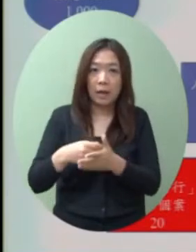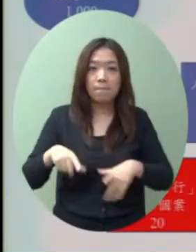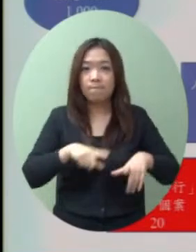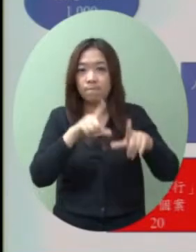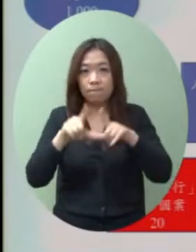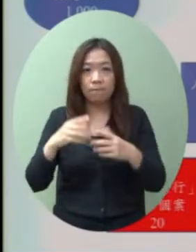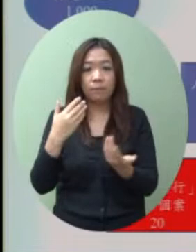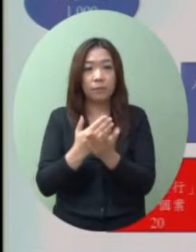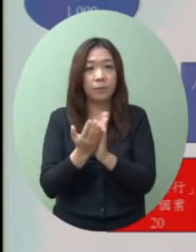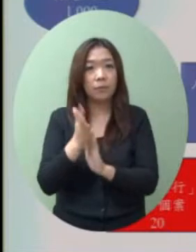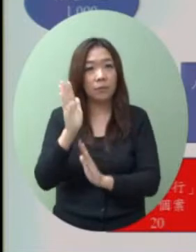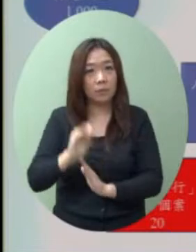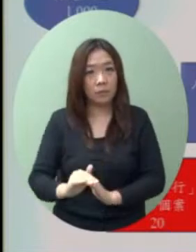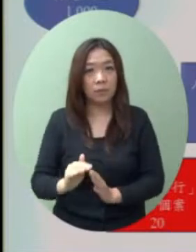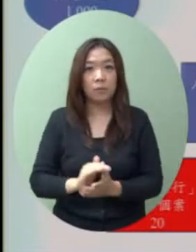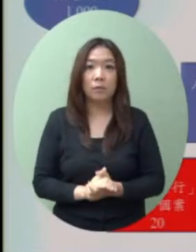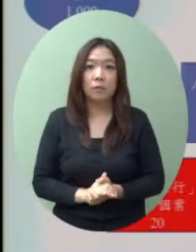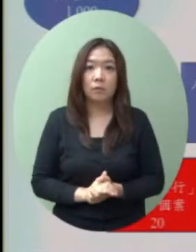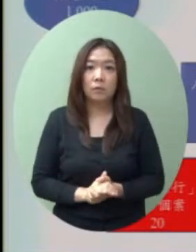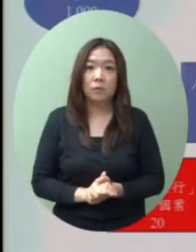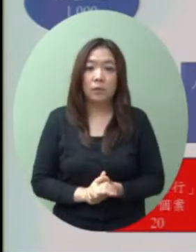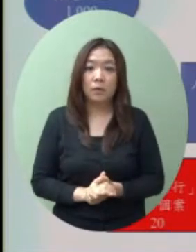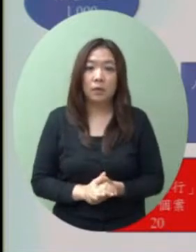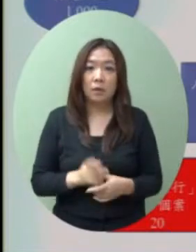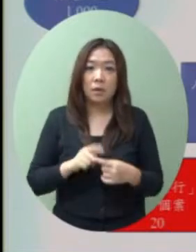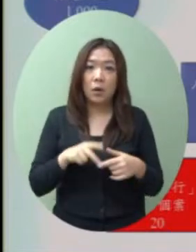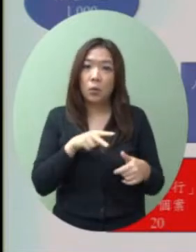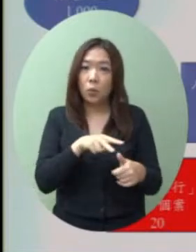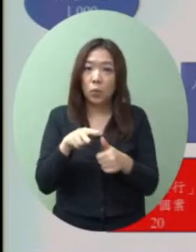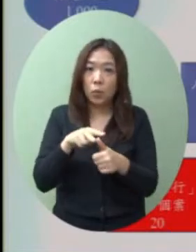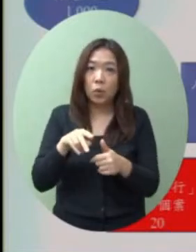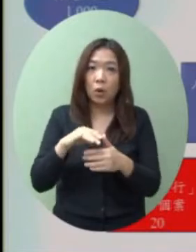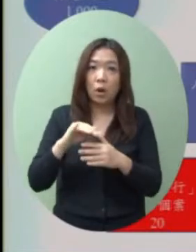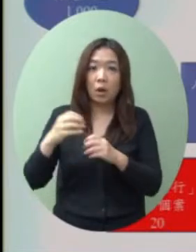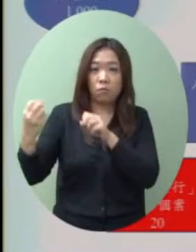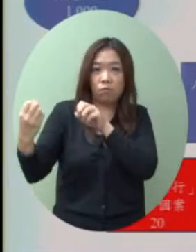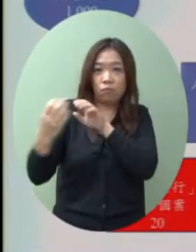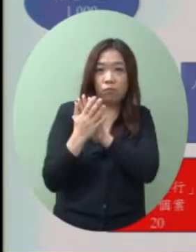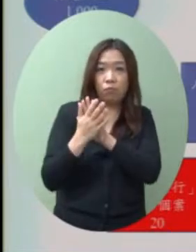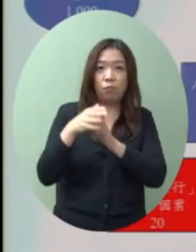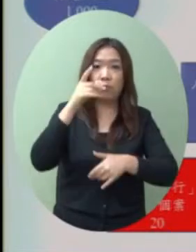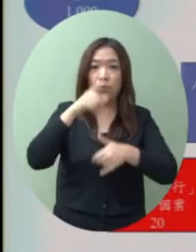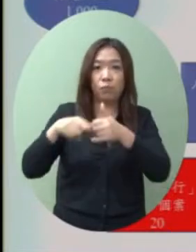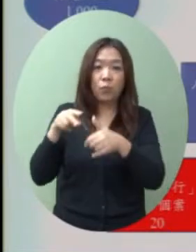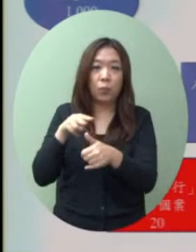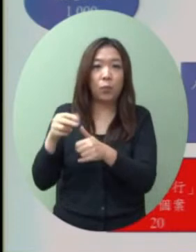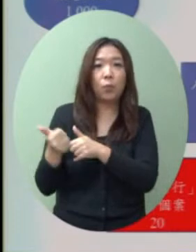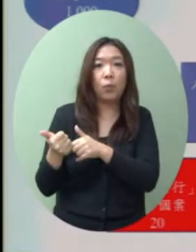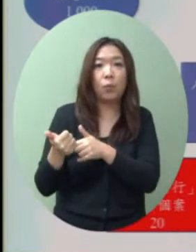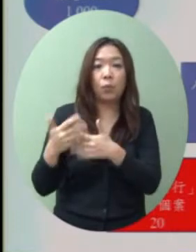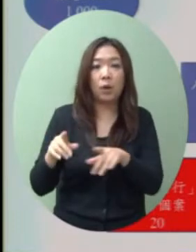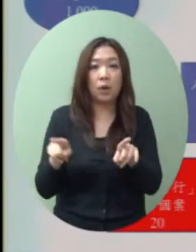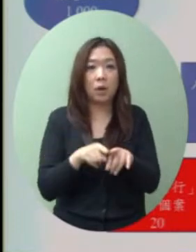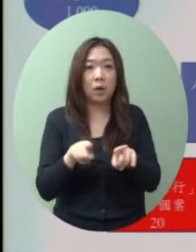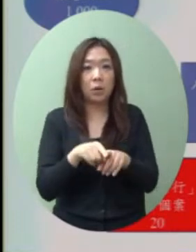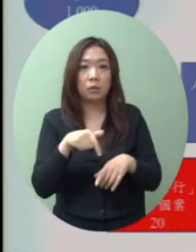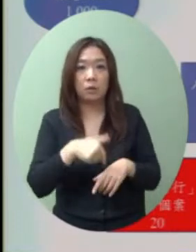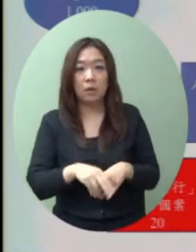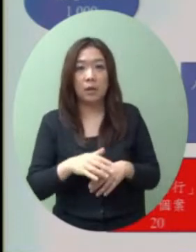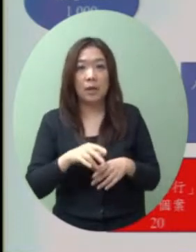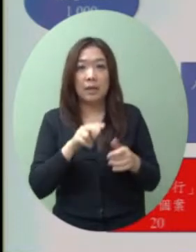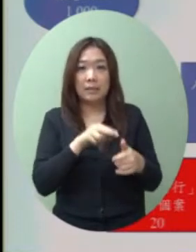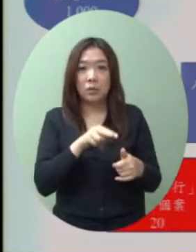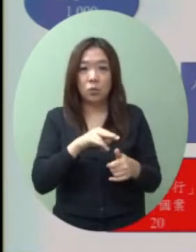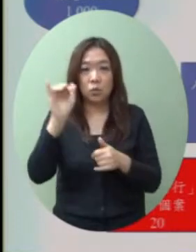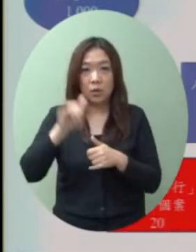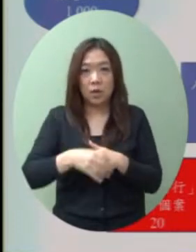transportation, go to department stores, shopping malls, and go to public markets. We want to make sure